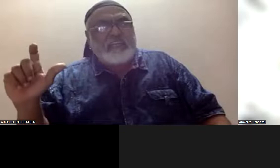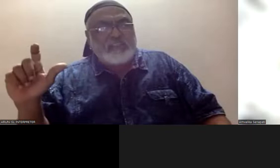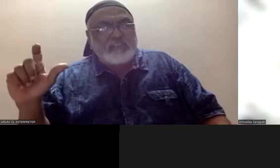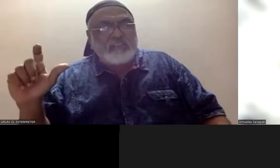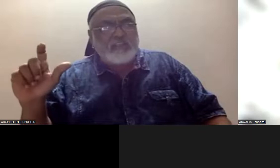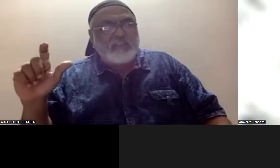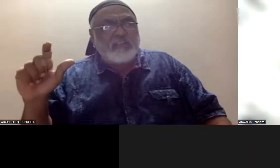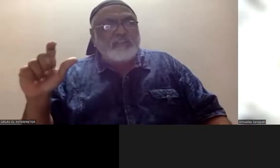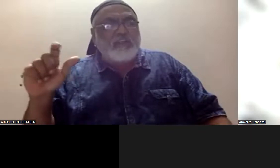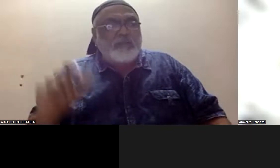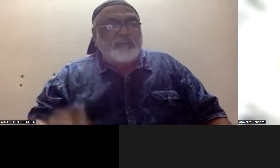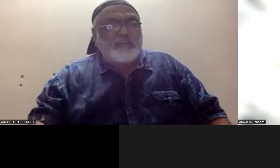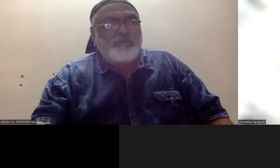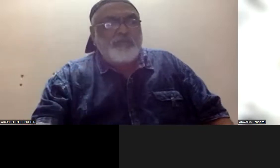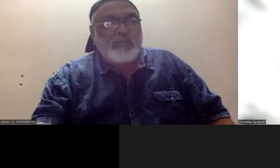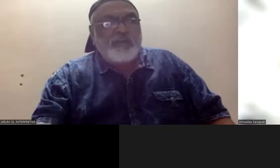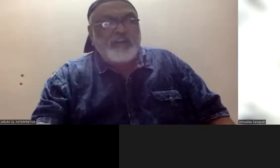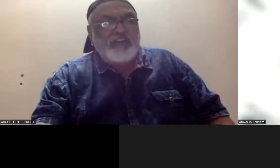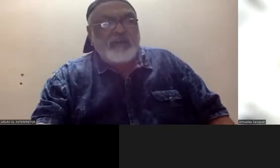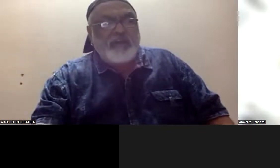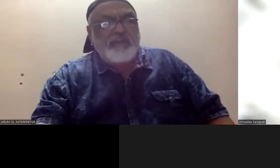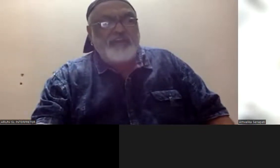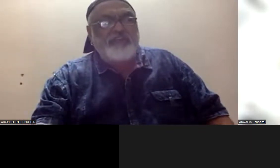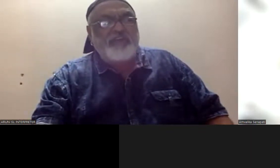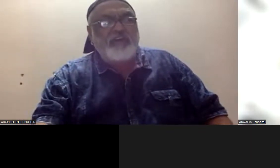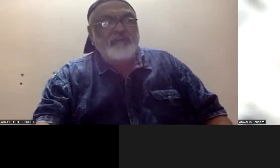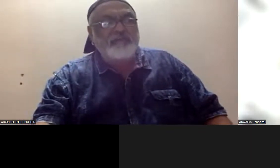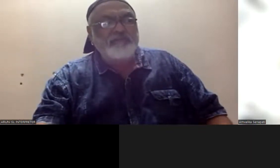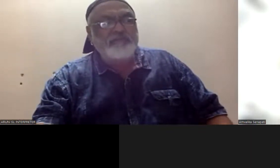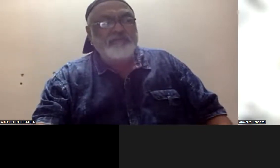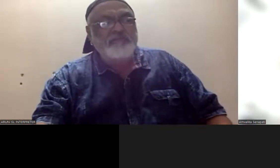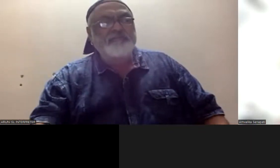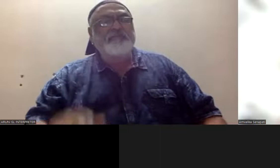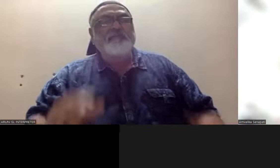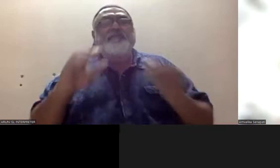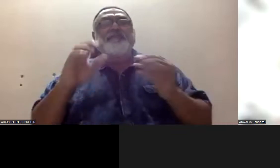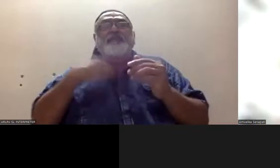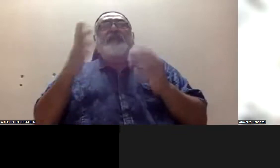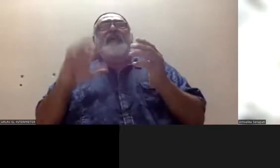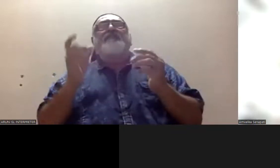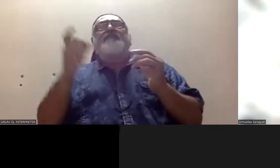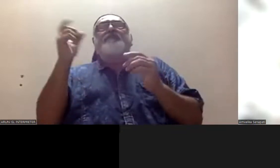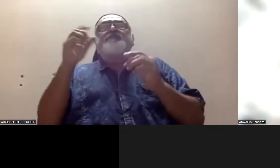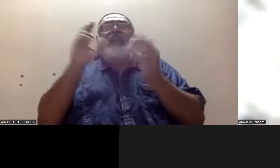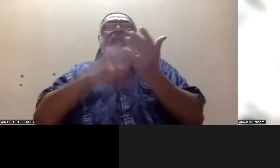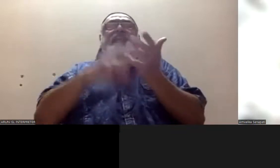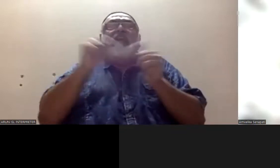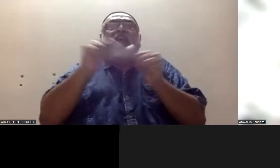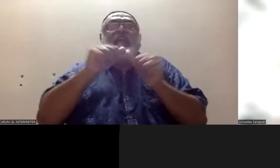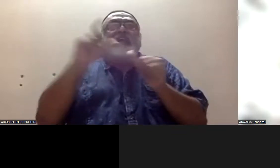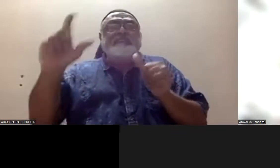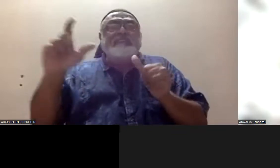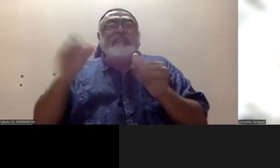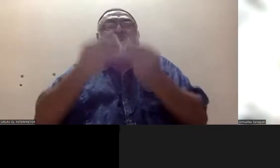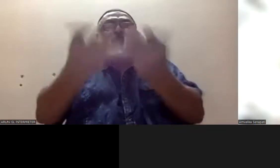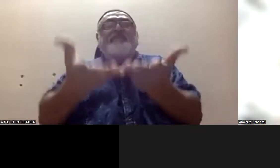NAAC. yeah. Yes. Please can you do that? What is the abbreviation for? Uh, Sir, NAC is giving ratings to